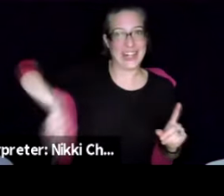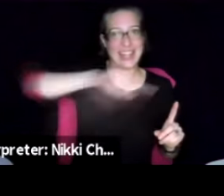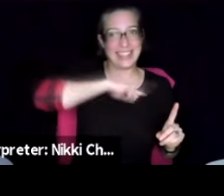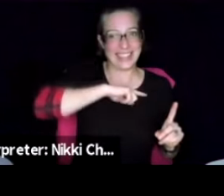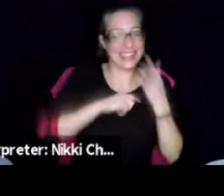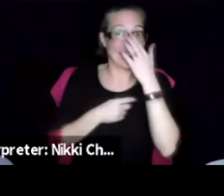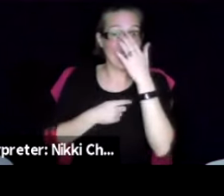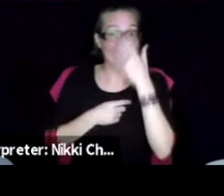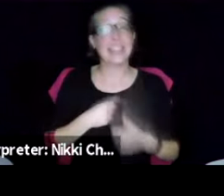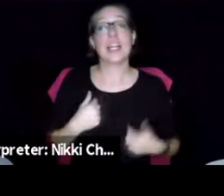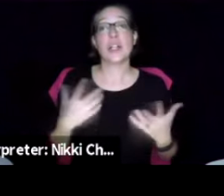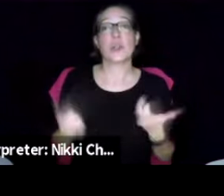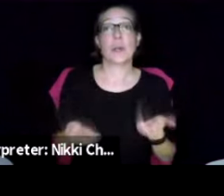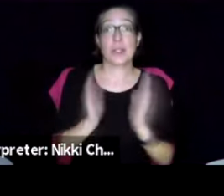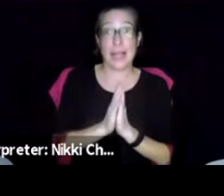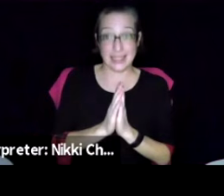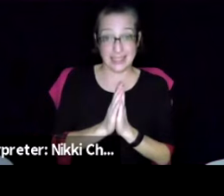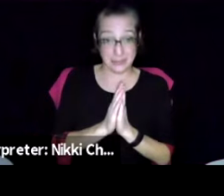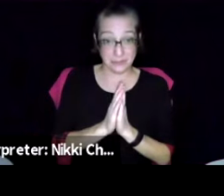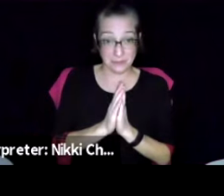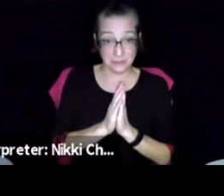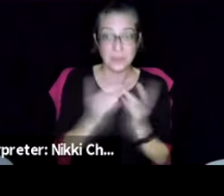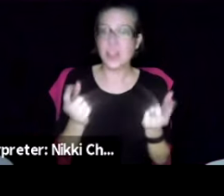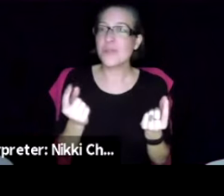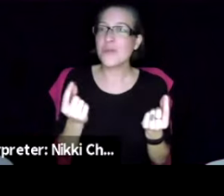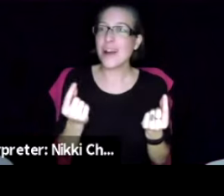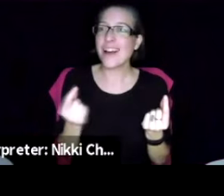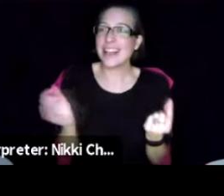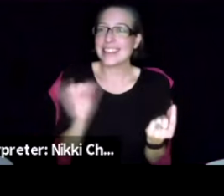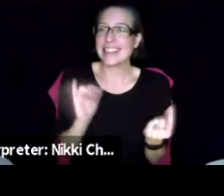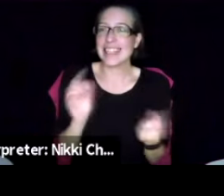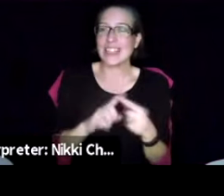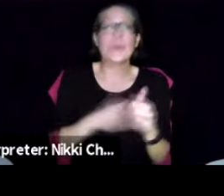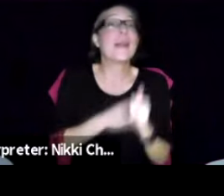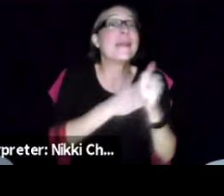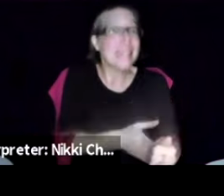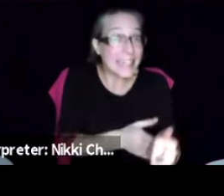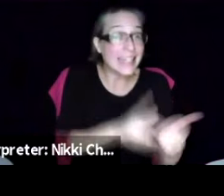So I want to ask, what is it like to lead a research project as a young person?